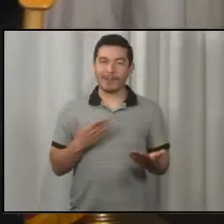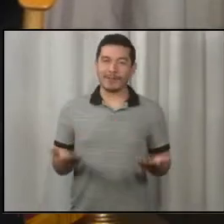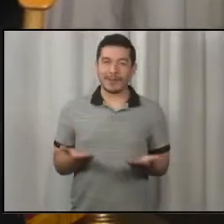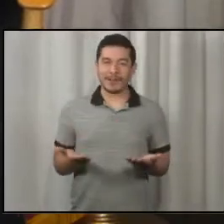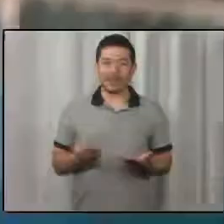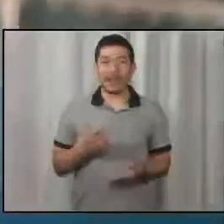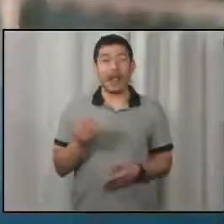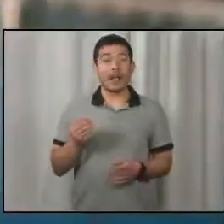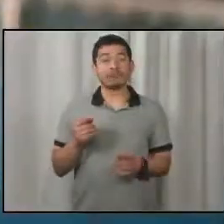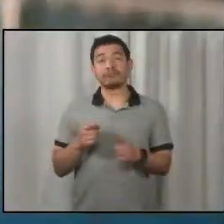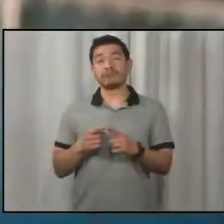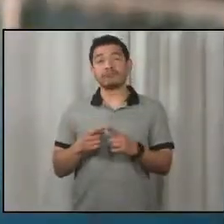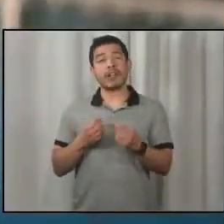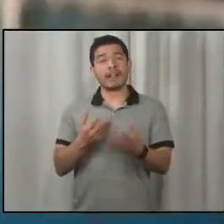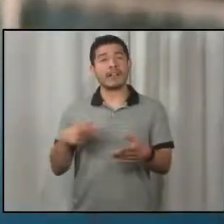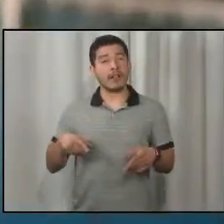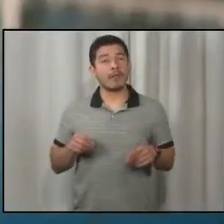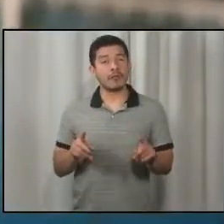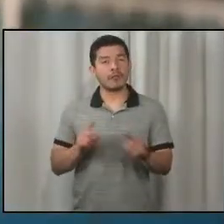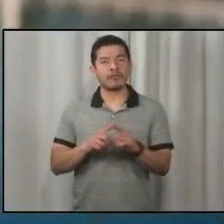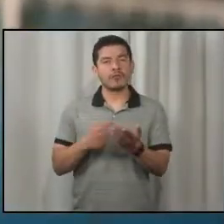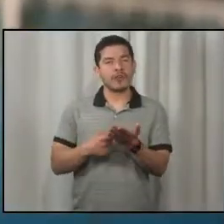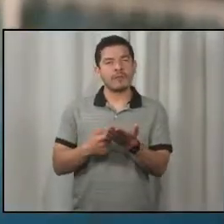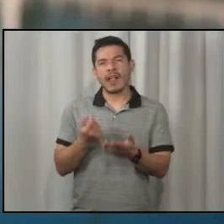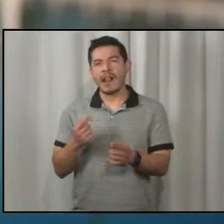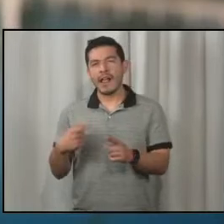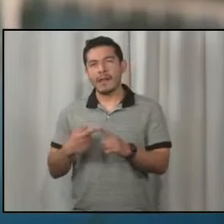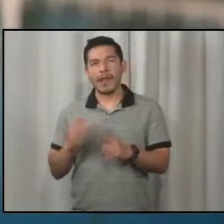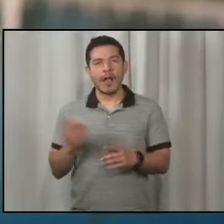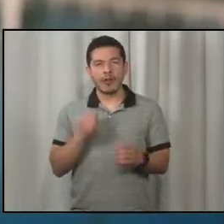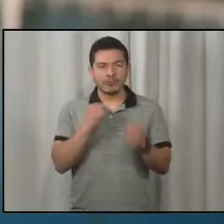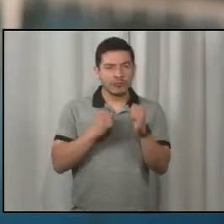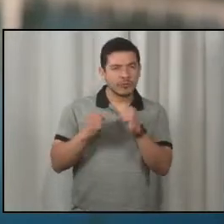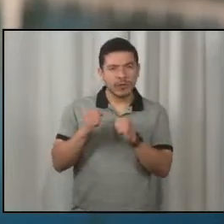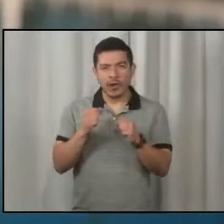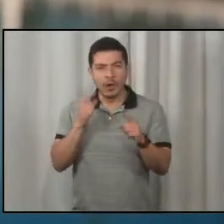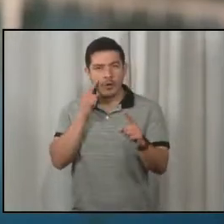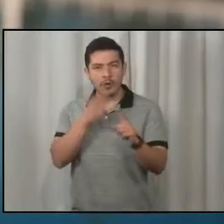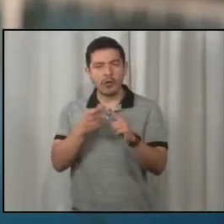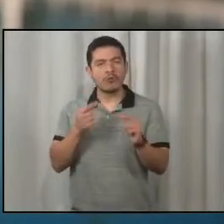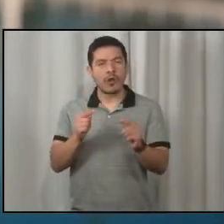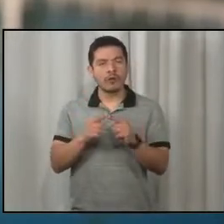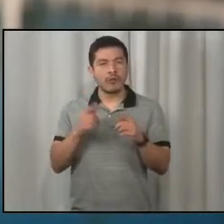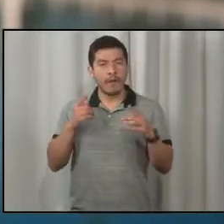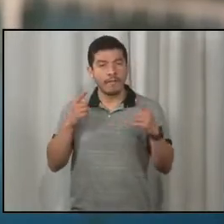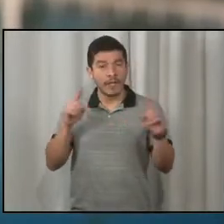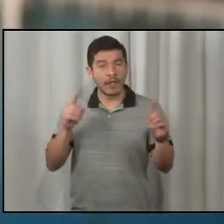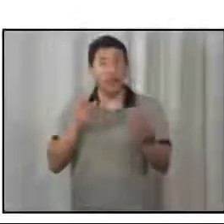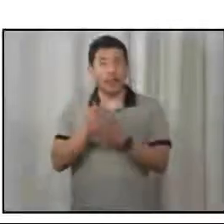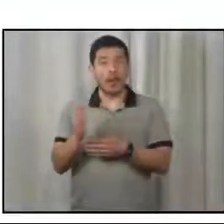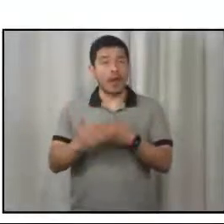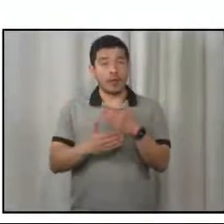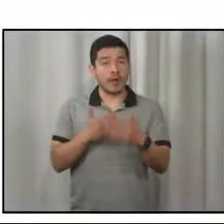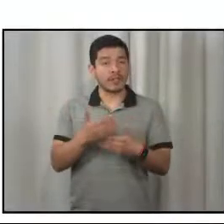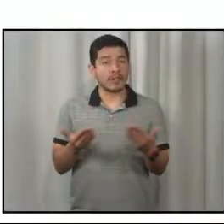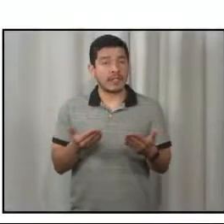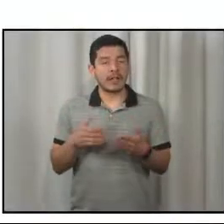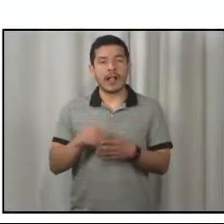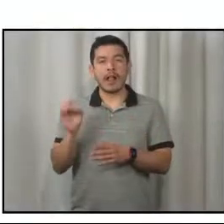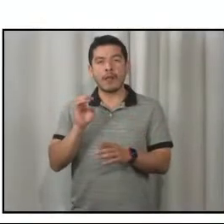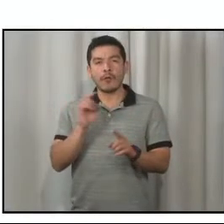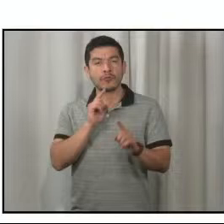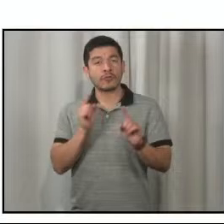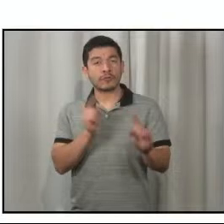and to give this opportunity to talk a little bit about the strategic goals that we're trying to accomplish through our process here in the emergency